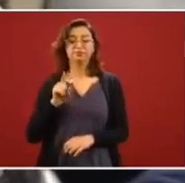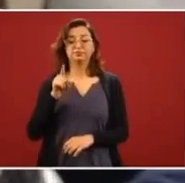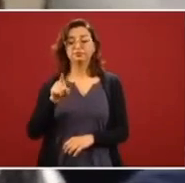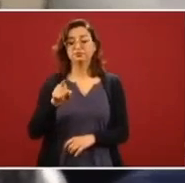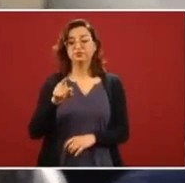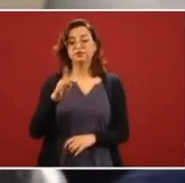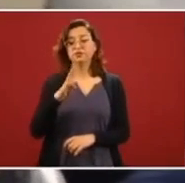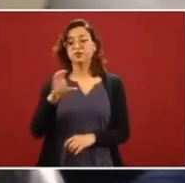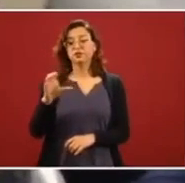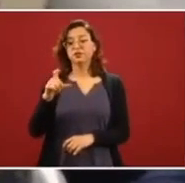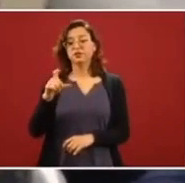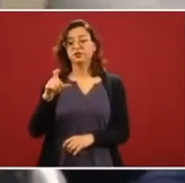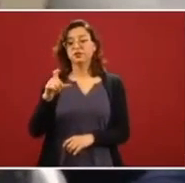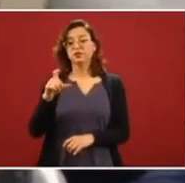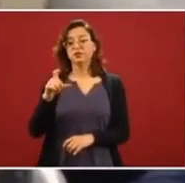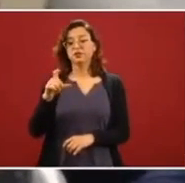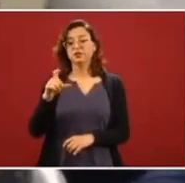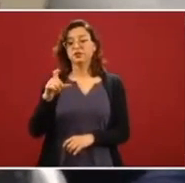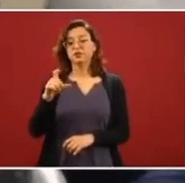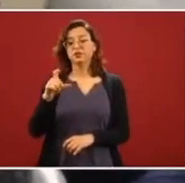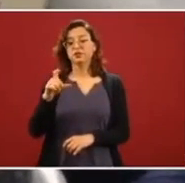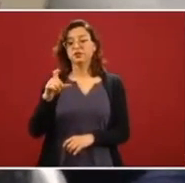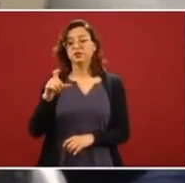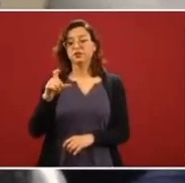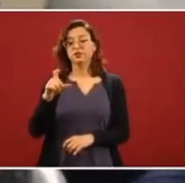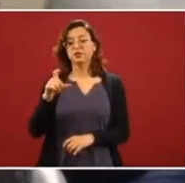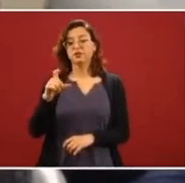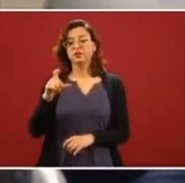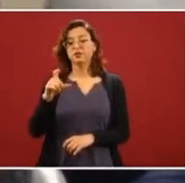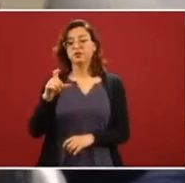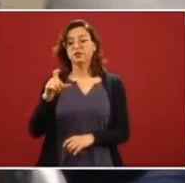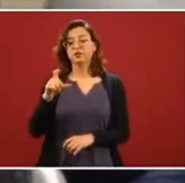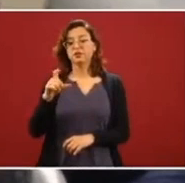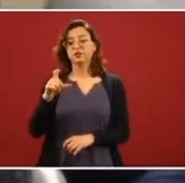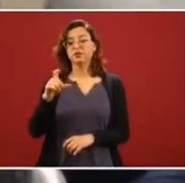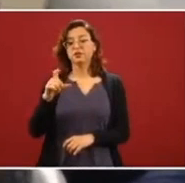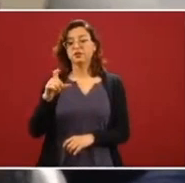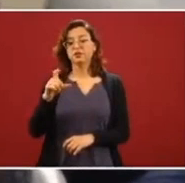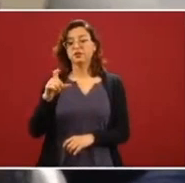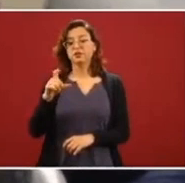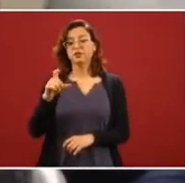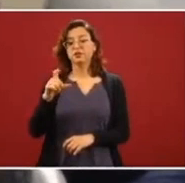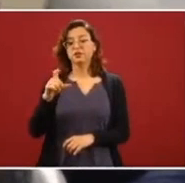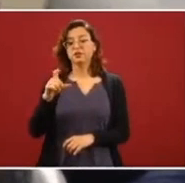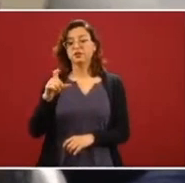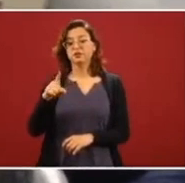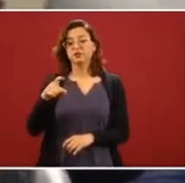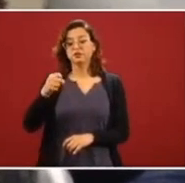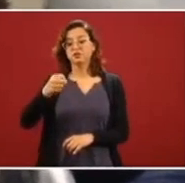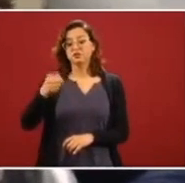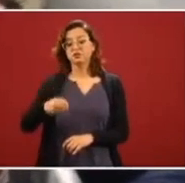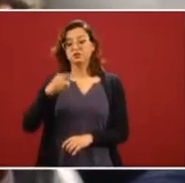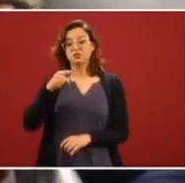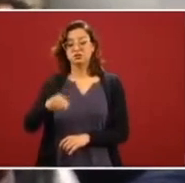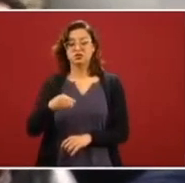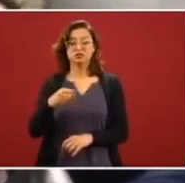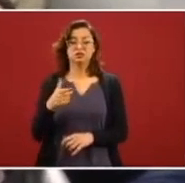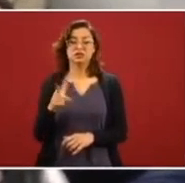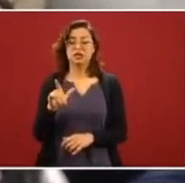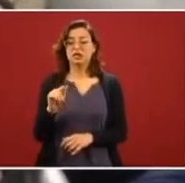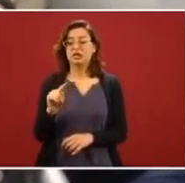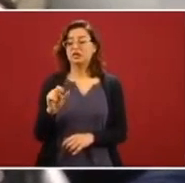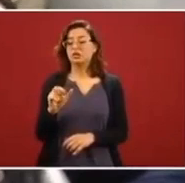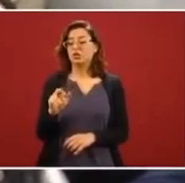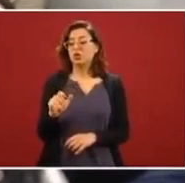tiene más litoral, And Baja California Sur, which is the state which has more access